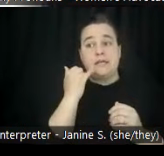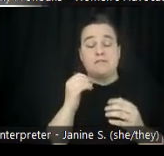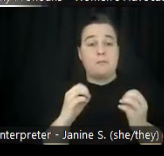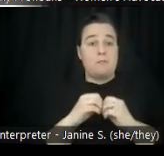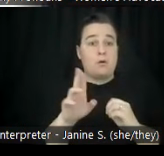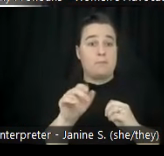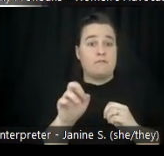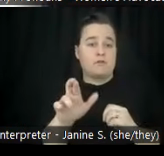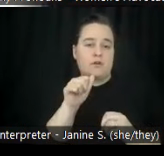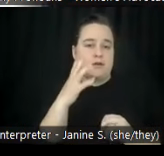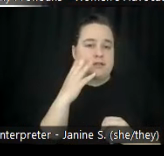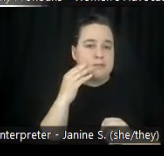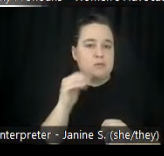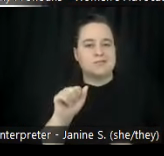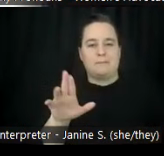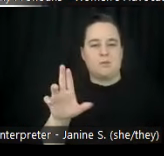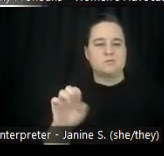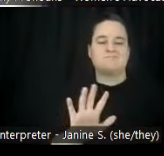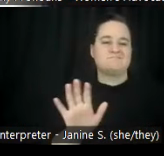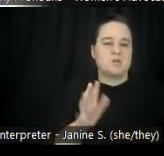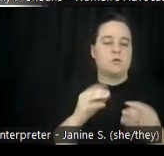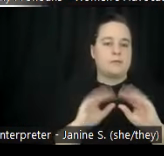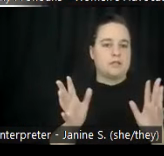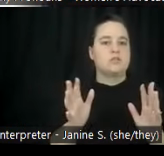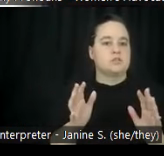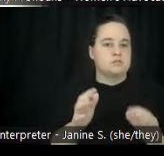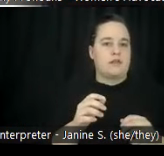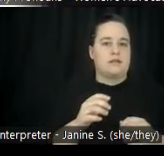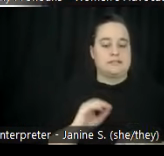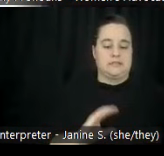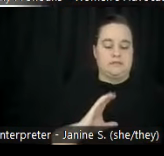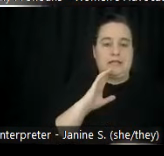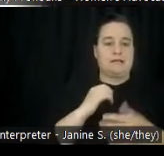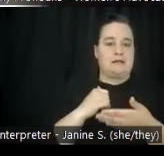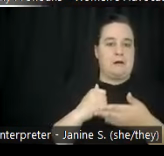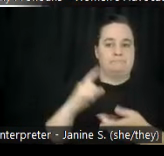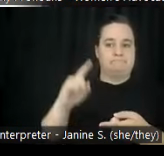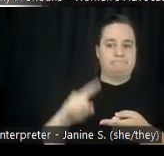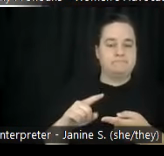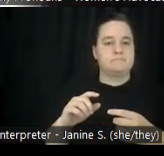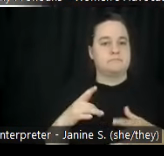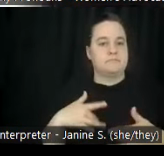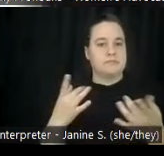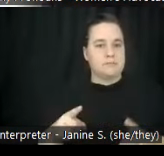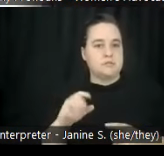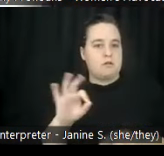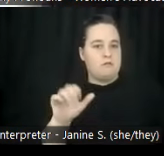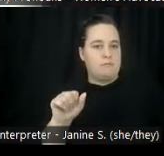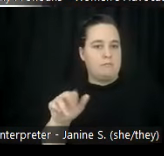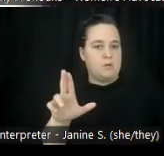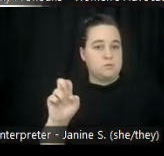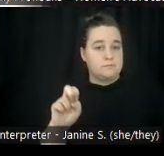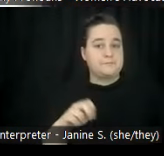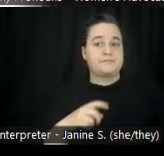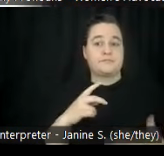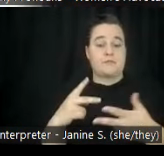not what I'm implying here. So I wanted to be very clear about that. But in regard to secondary prevention, that first step